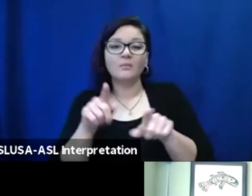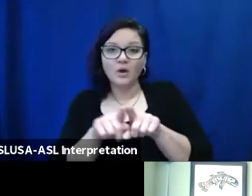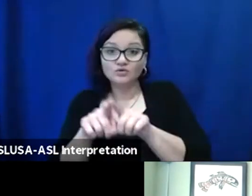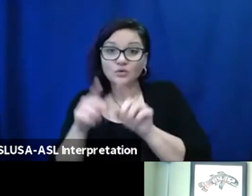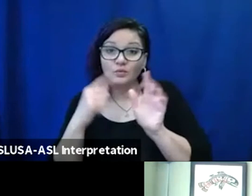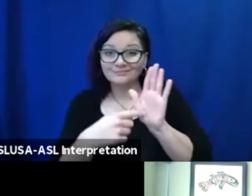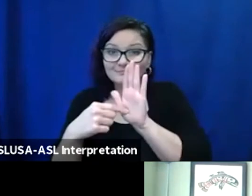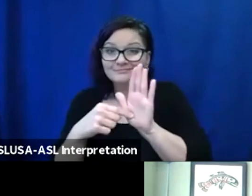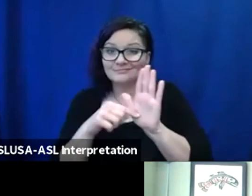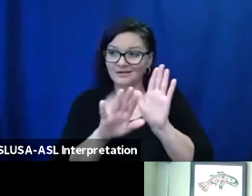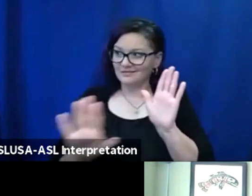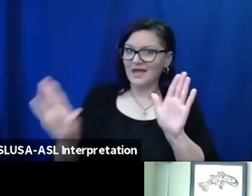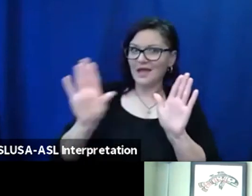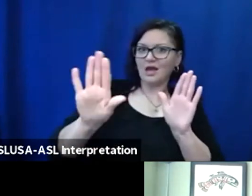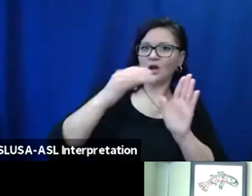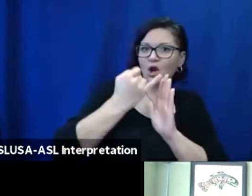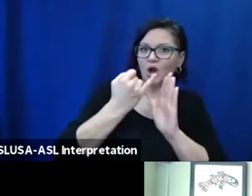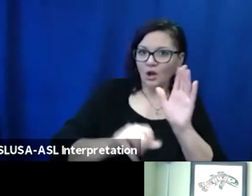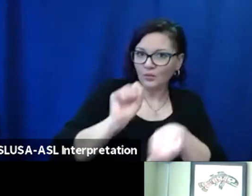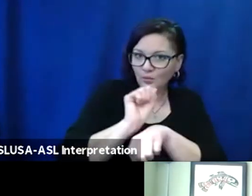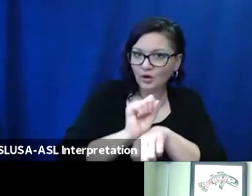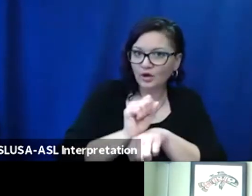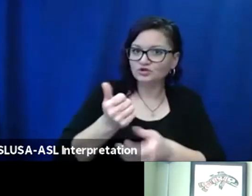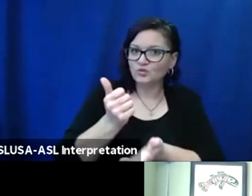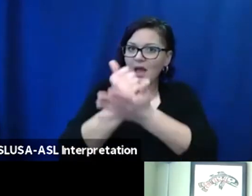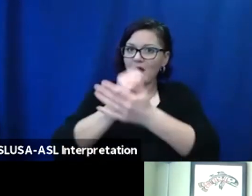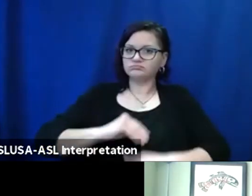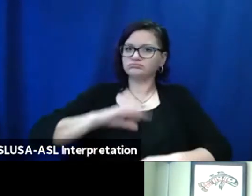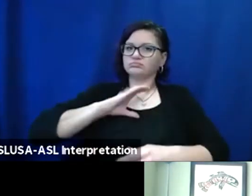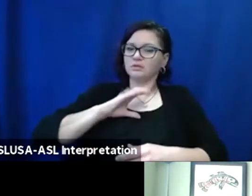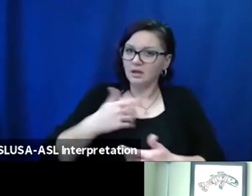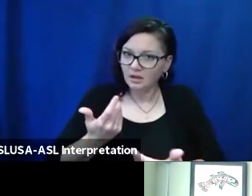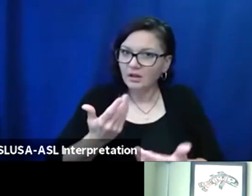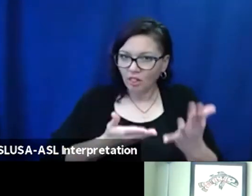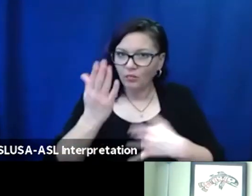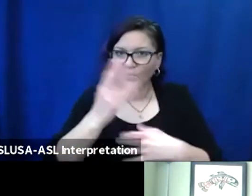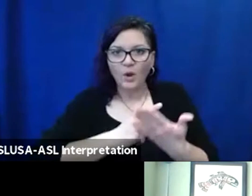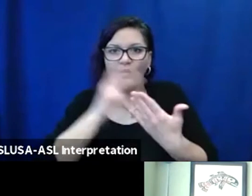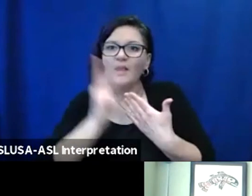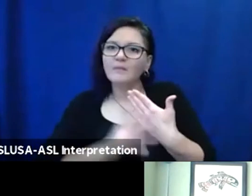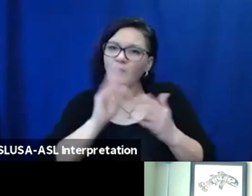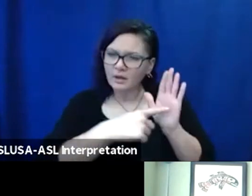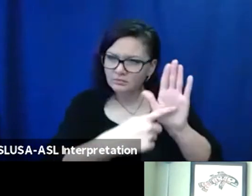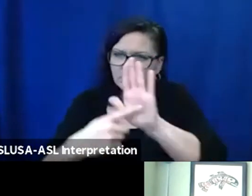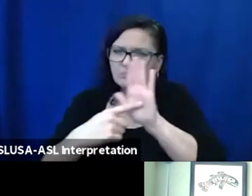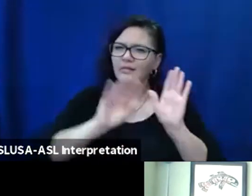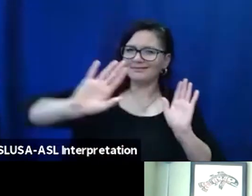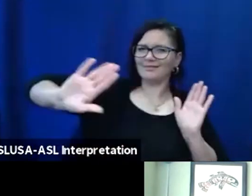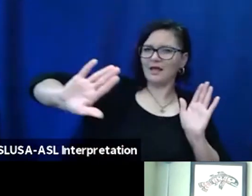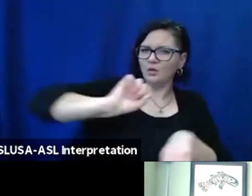support their employment and boost their self-worth through this program, just as you're doing in